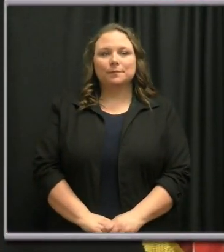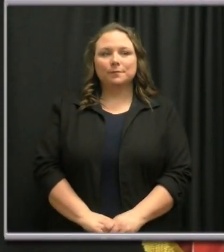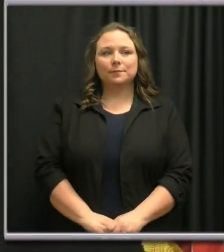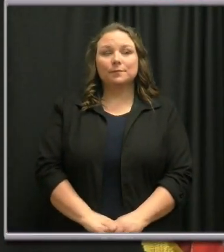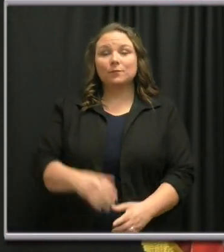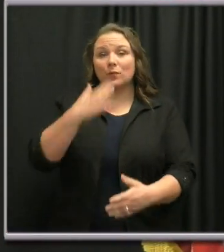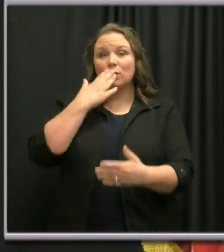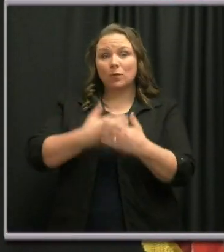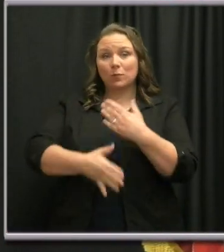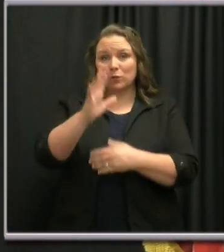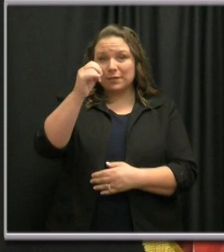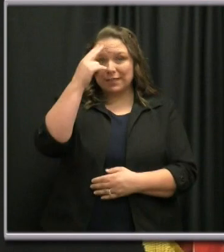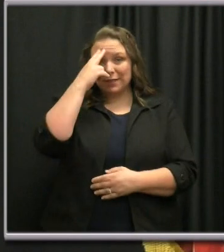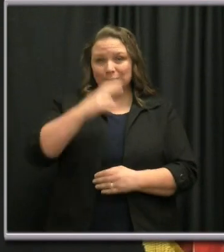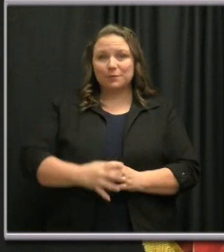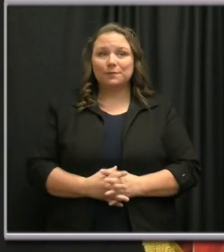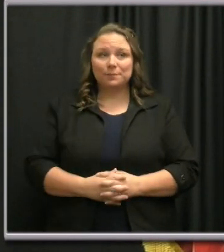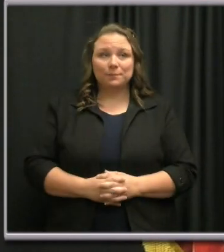Good morning, Nashville.